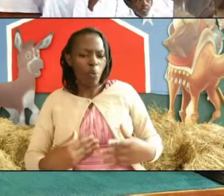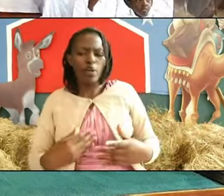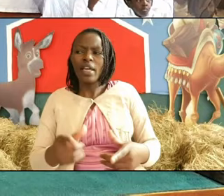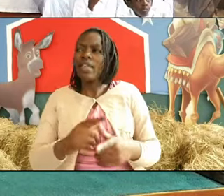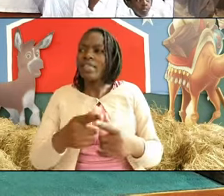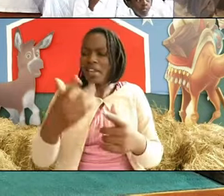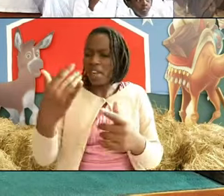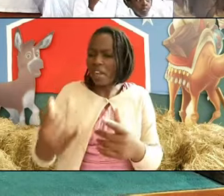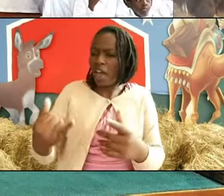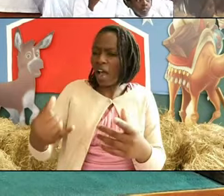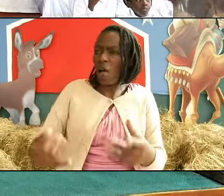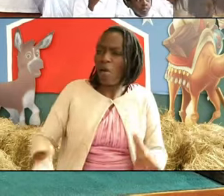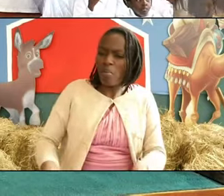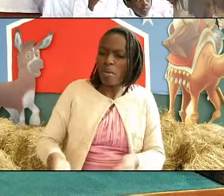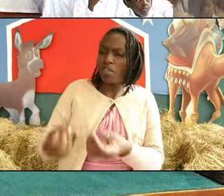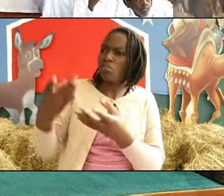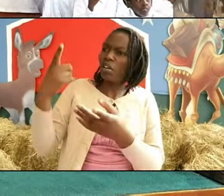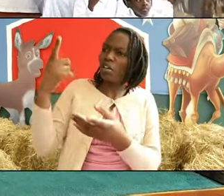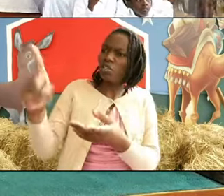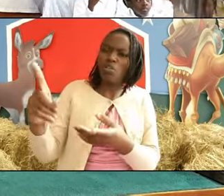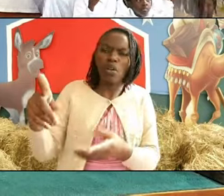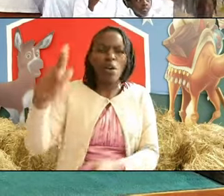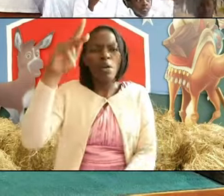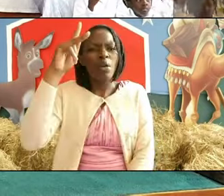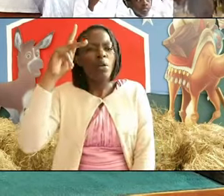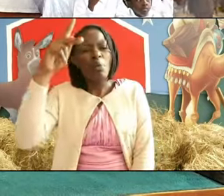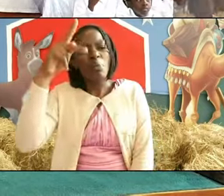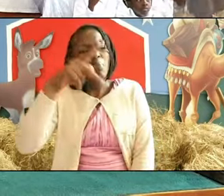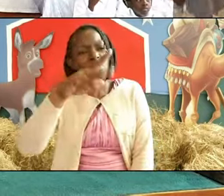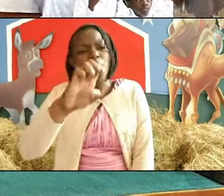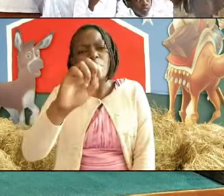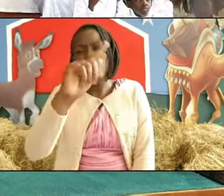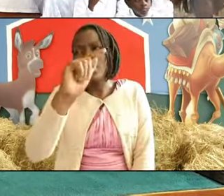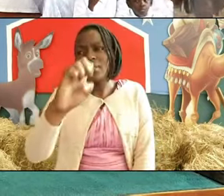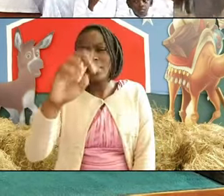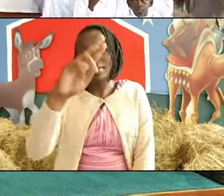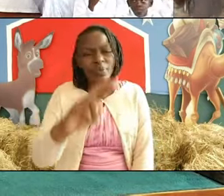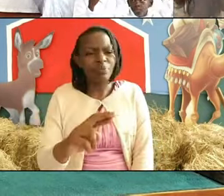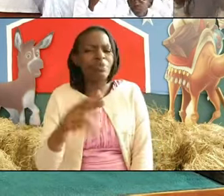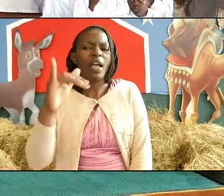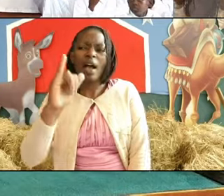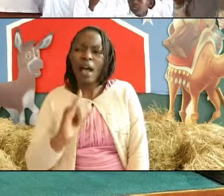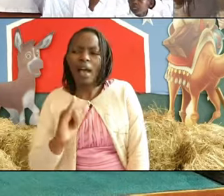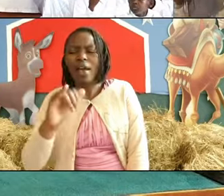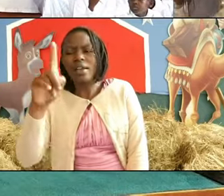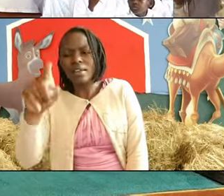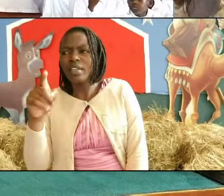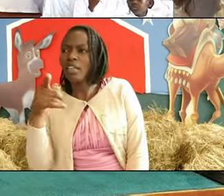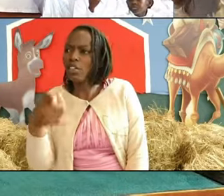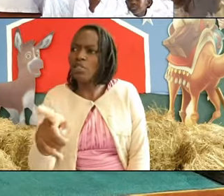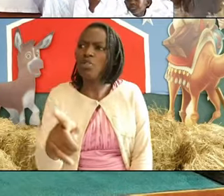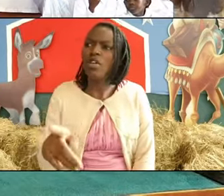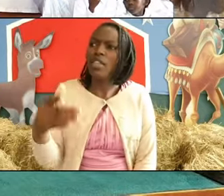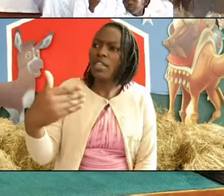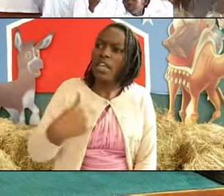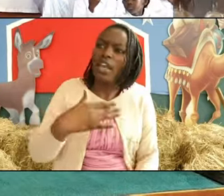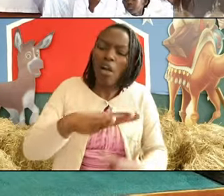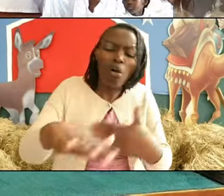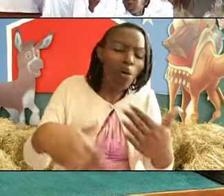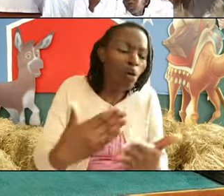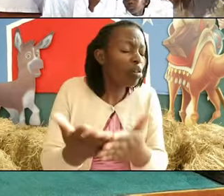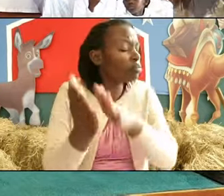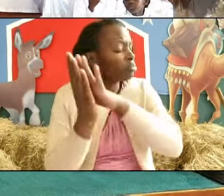you. Peter, John, James, I need you. Shh. They are